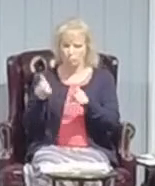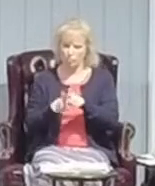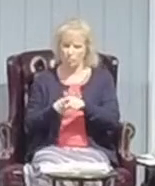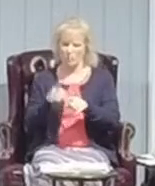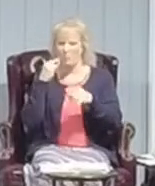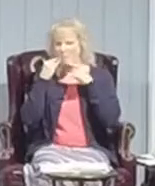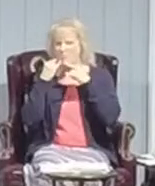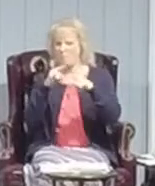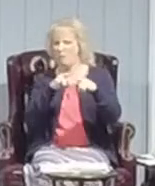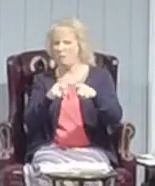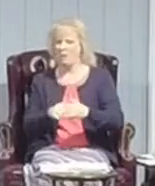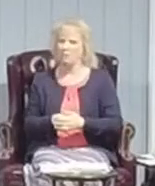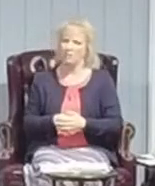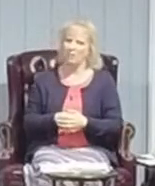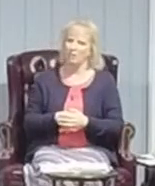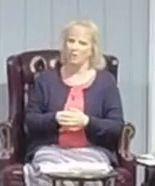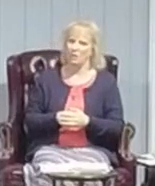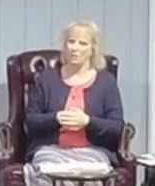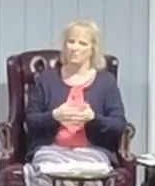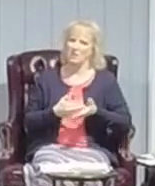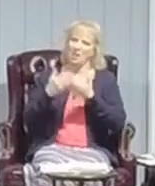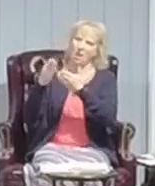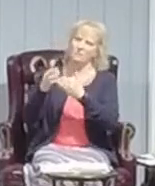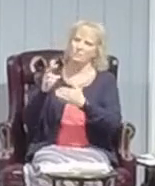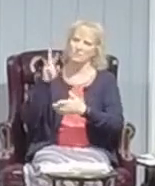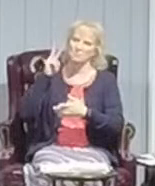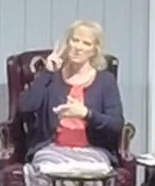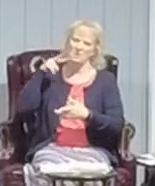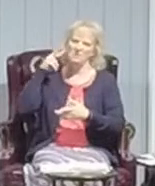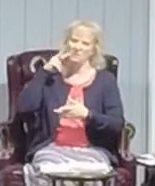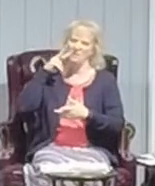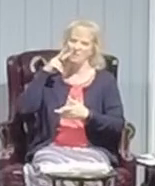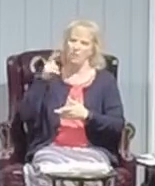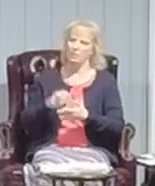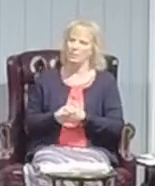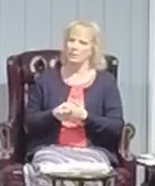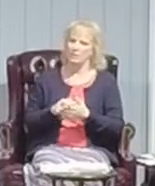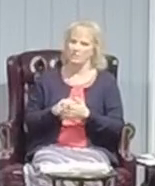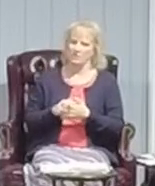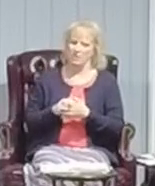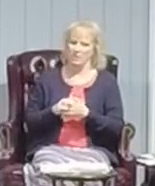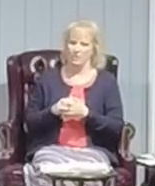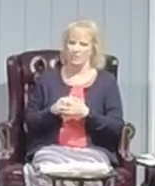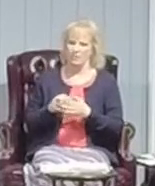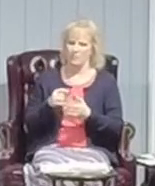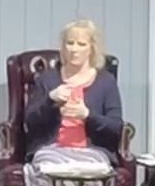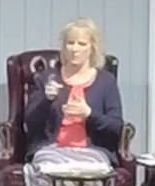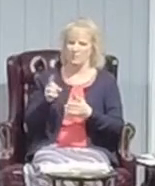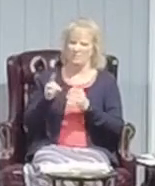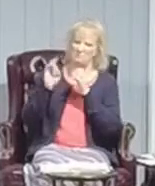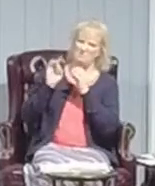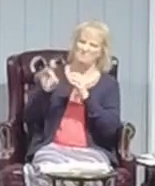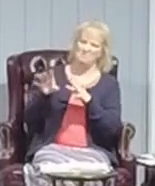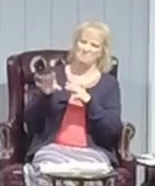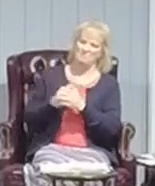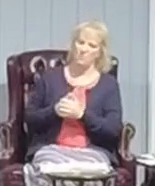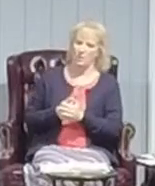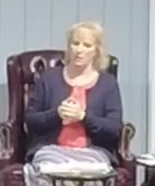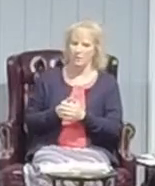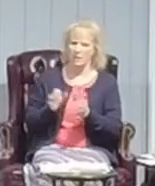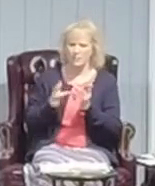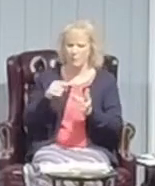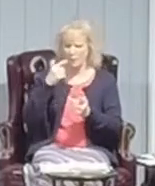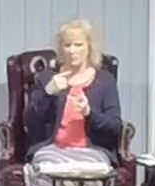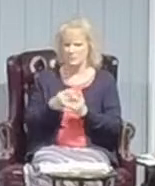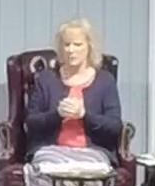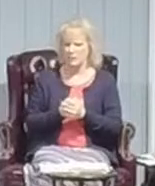coming to him and offering him vinegar. They mocked him. They imitated him in contempt. The Bible says